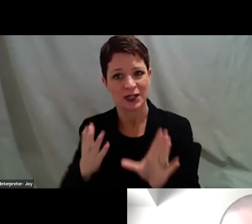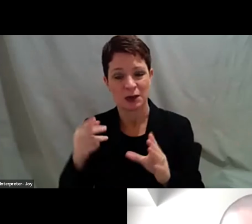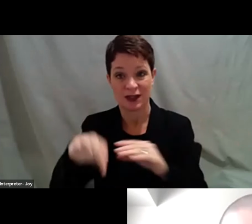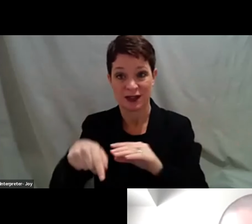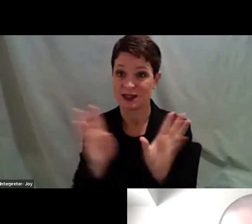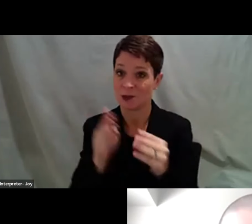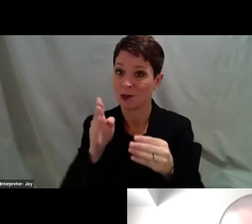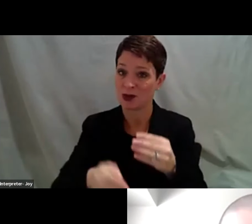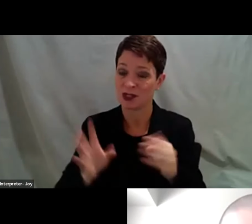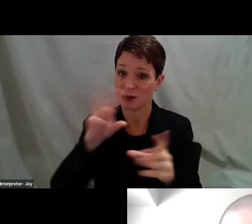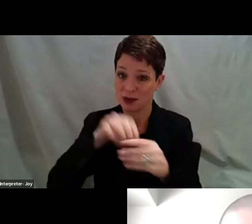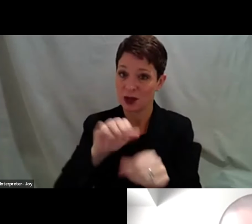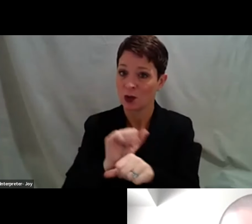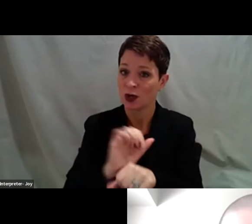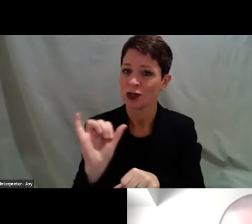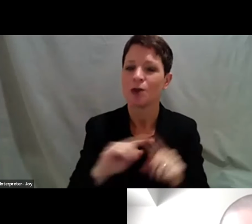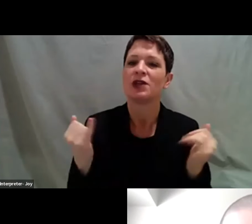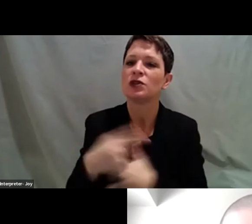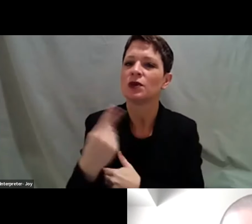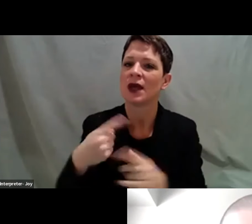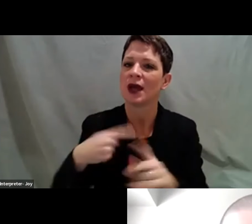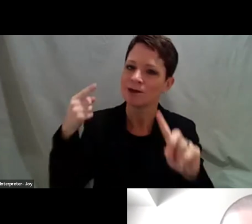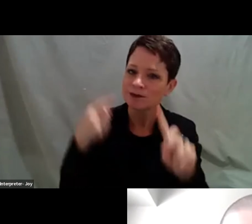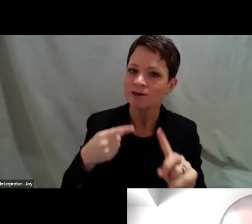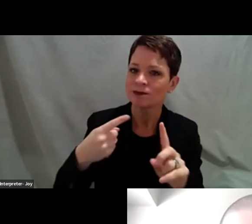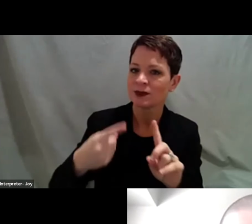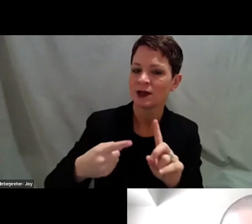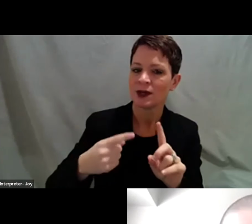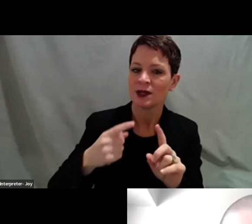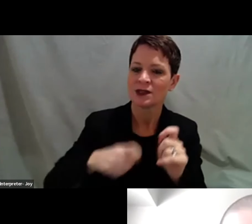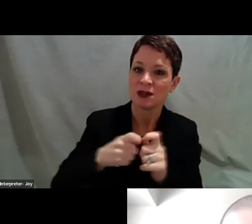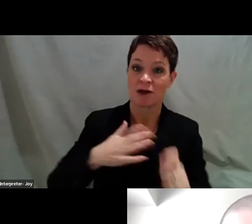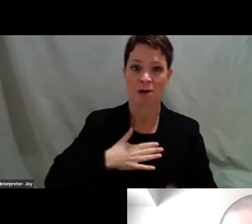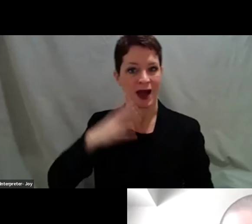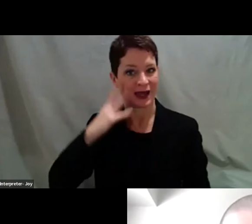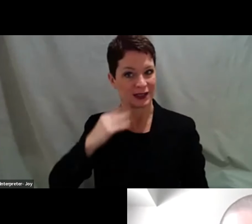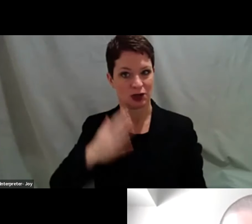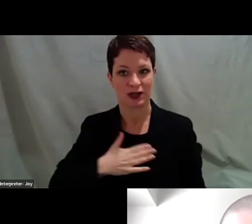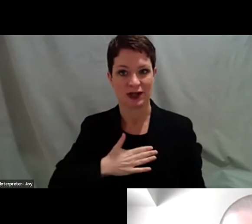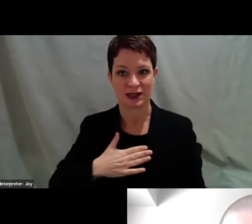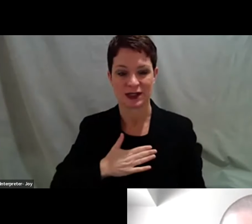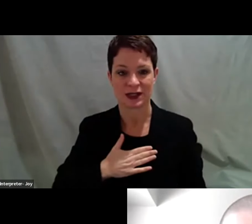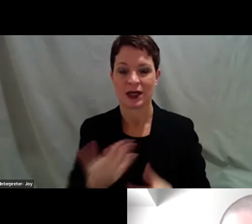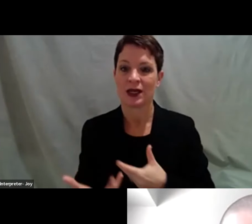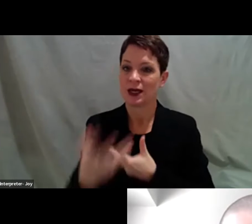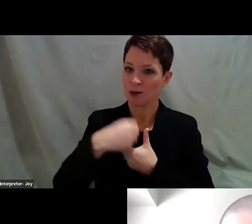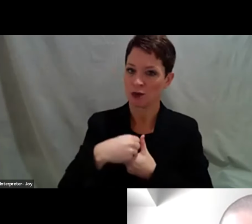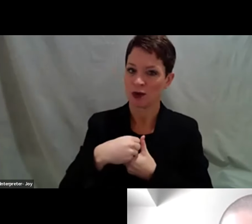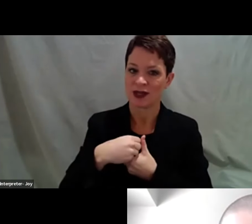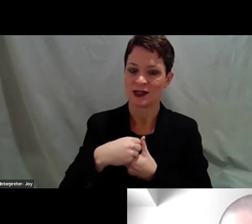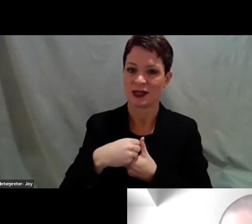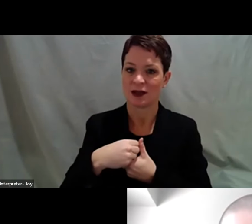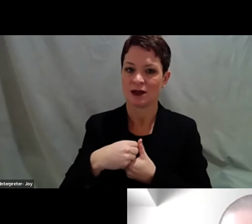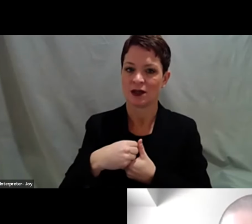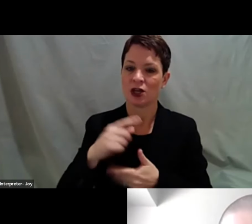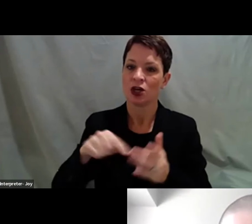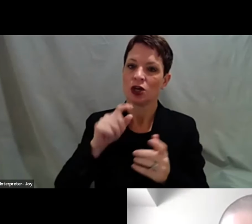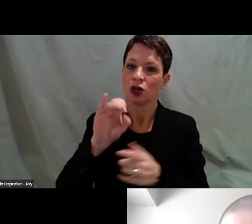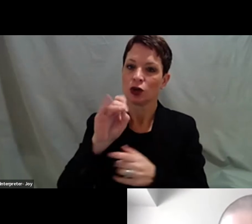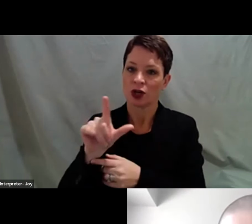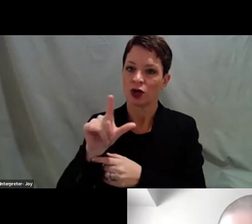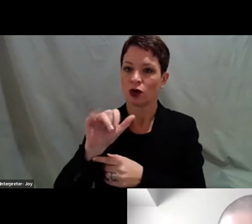symposium, today I'm really going to be speaking primarily from my own experience embracing the insight of critical race